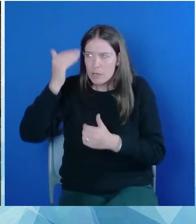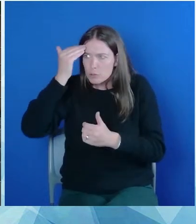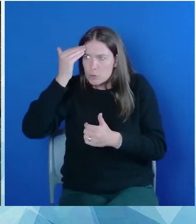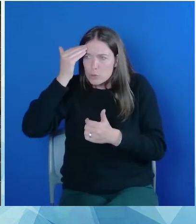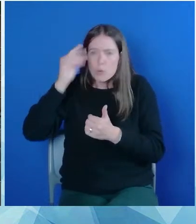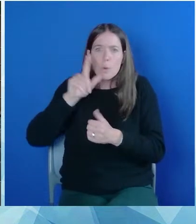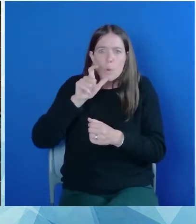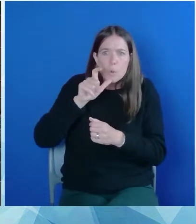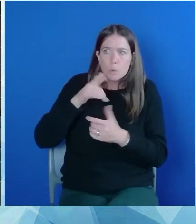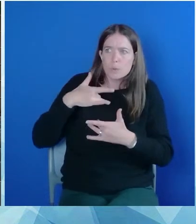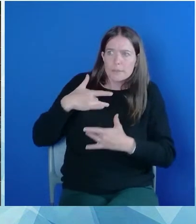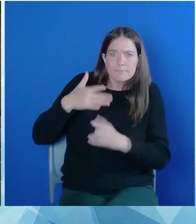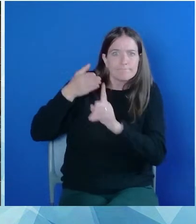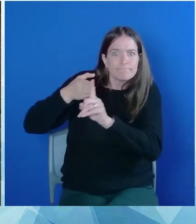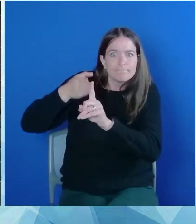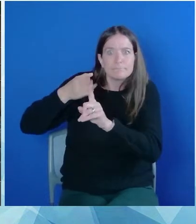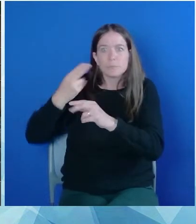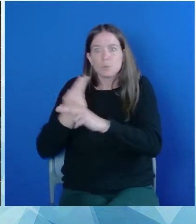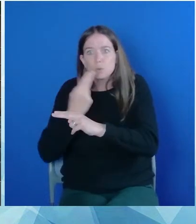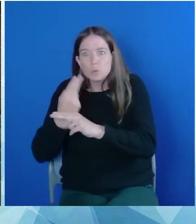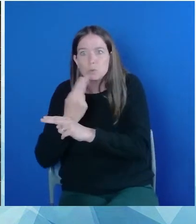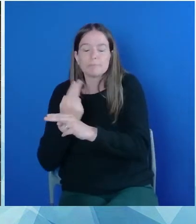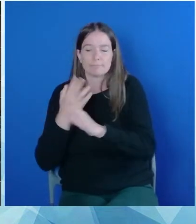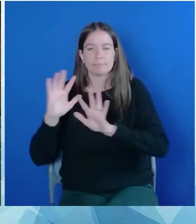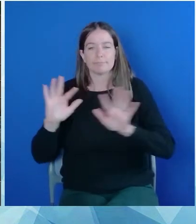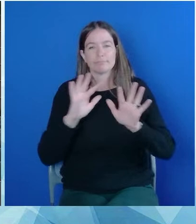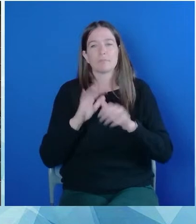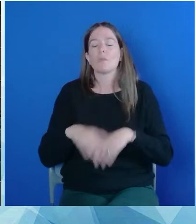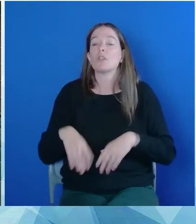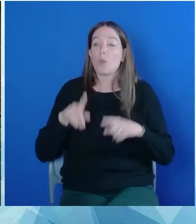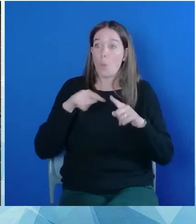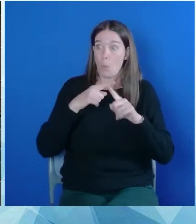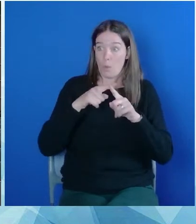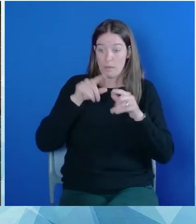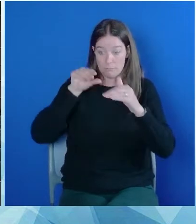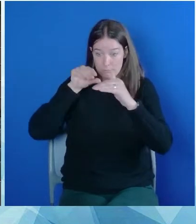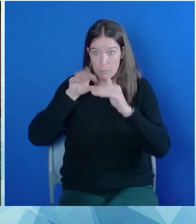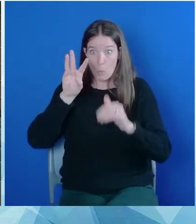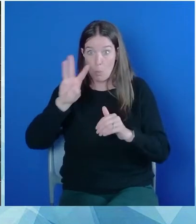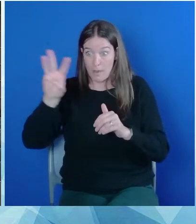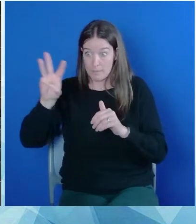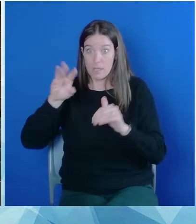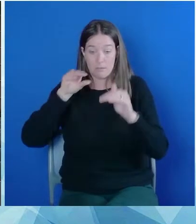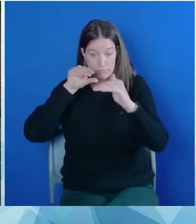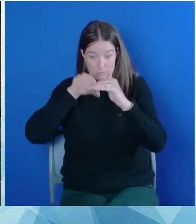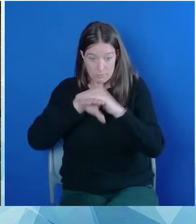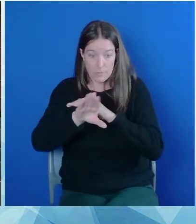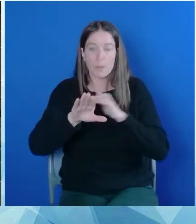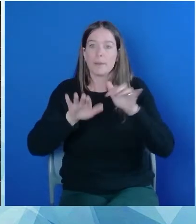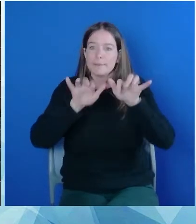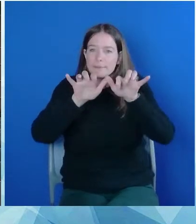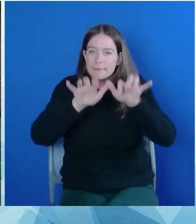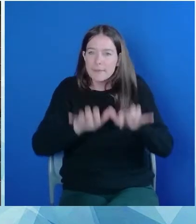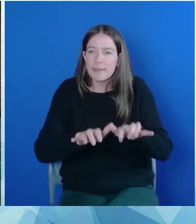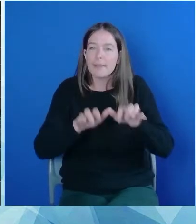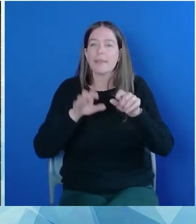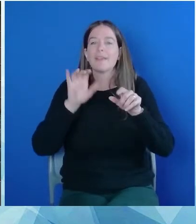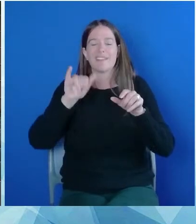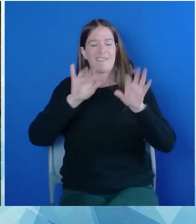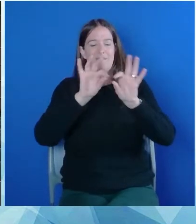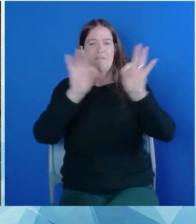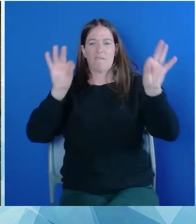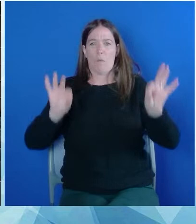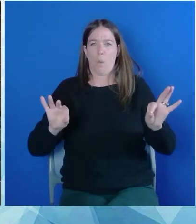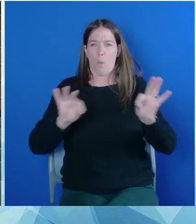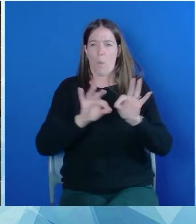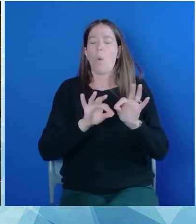to fill out the form when seeking ombudsman services, and that form really captures information for